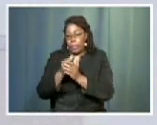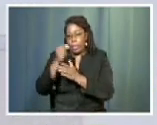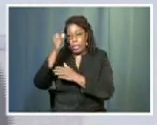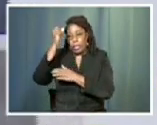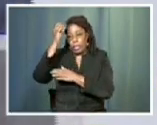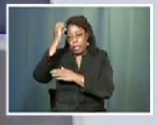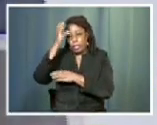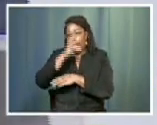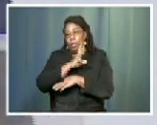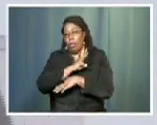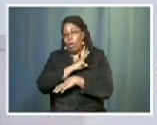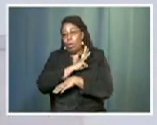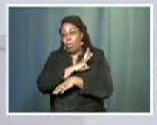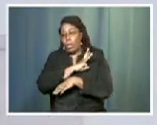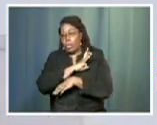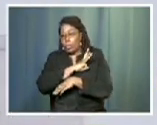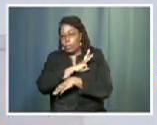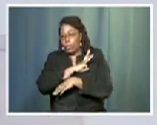Wallace Whitfield,